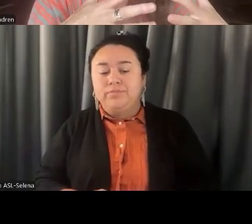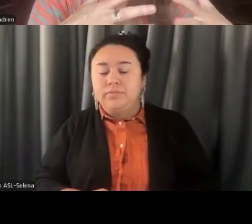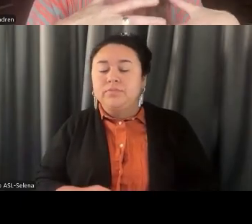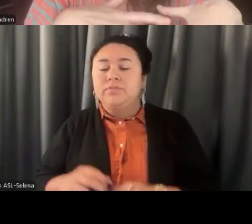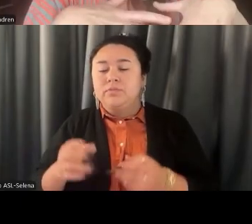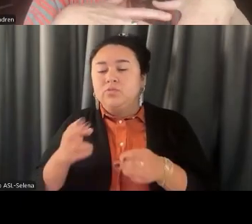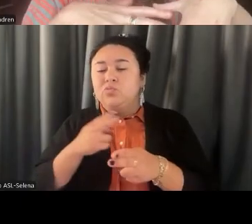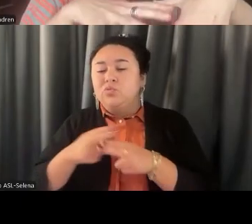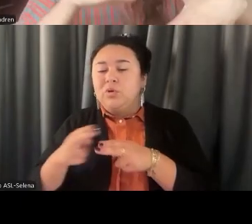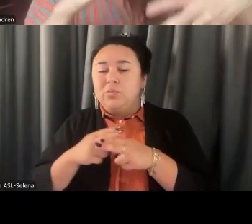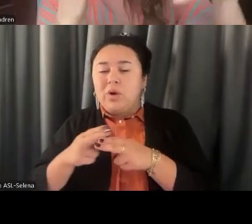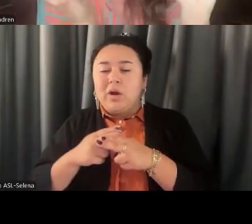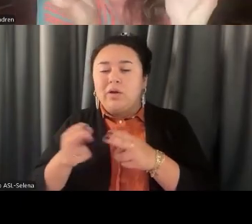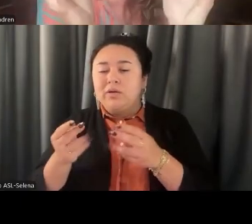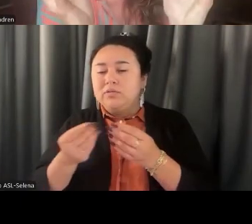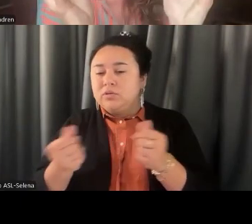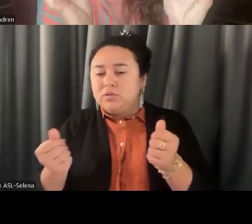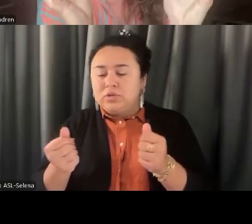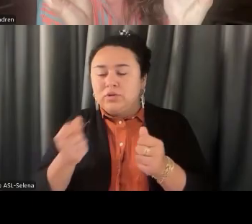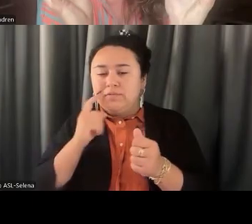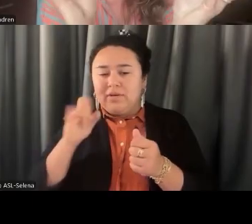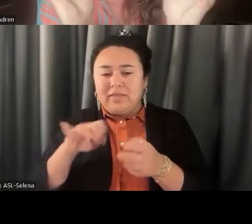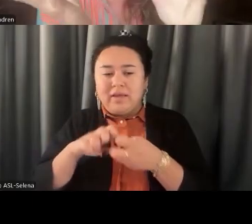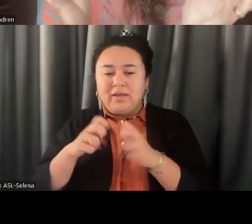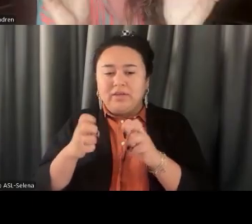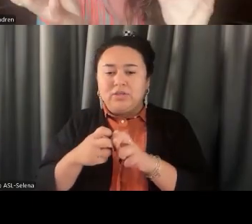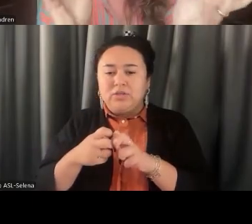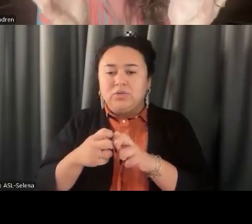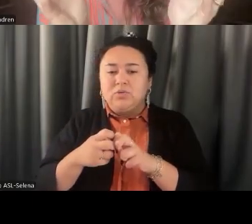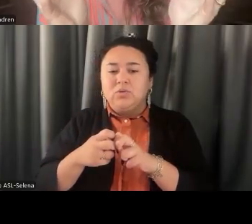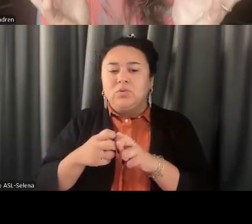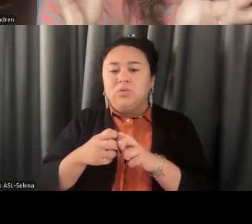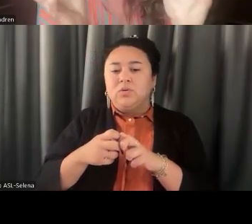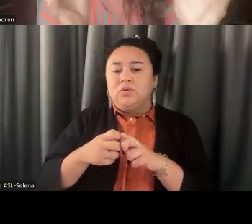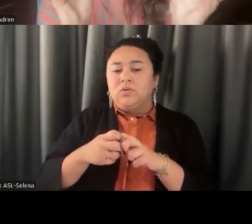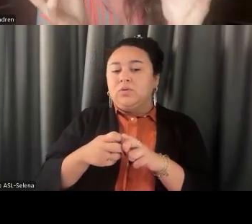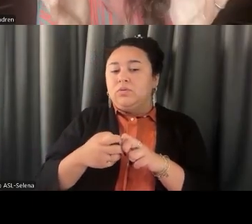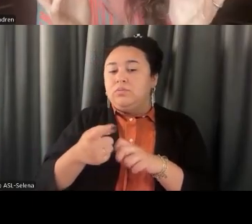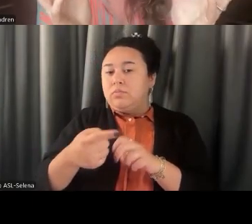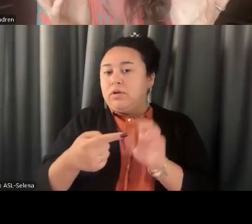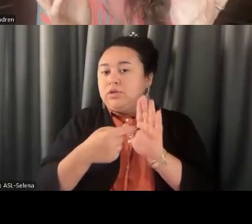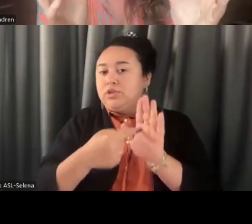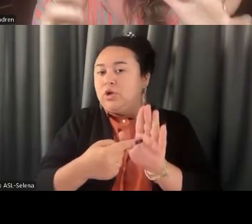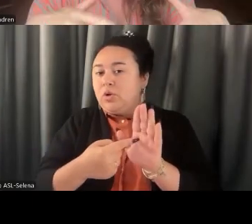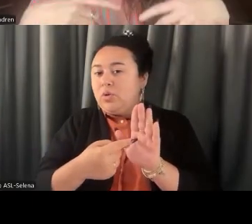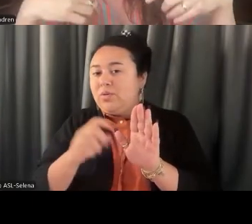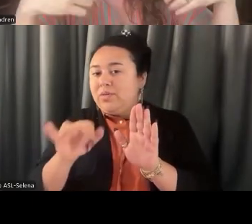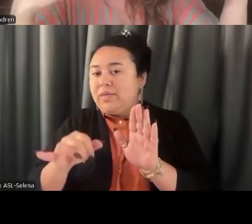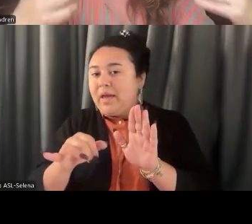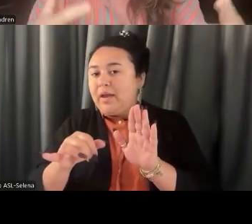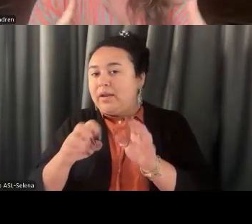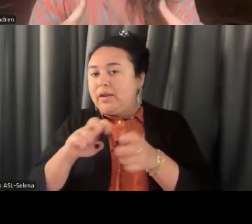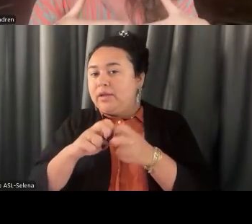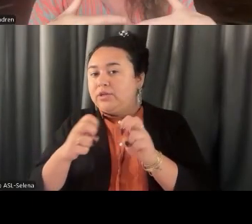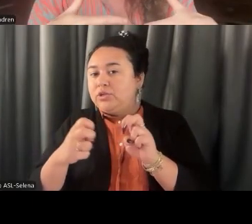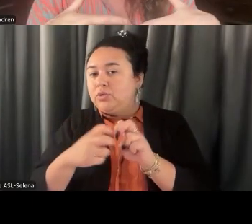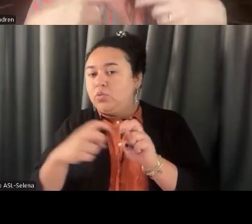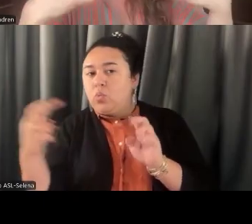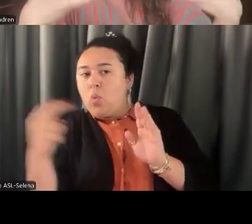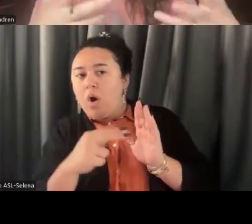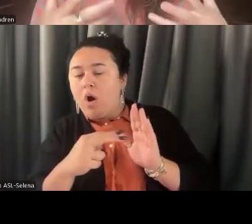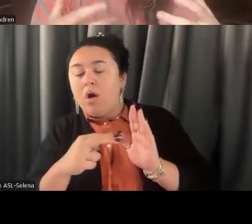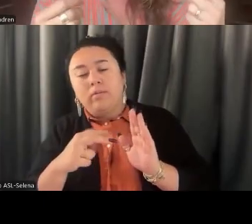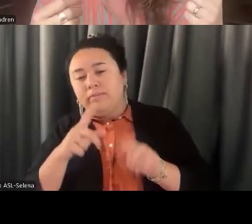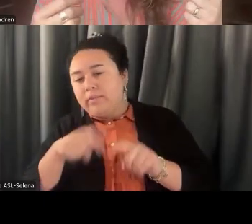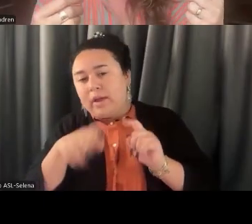issue that then actually holds open the issue unresolved and in fact unignorable in public. So the enigma quality